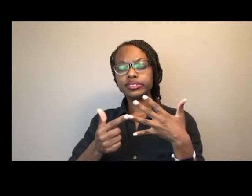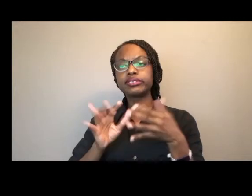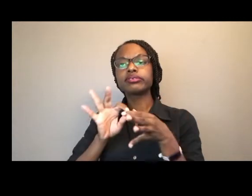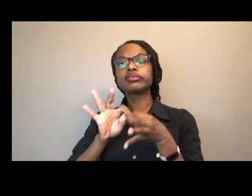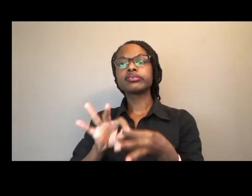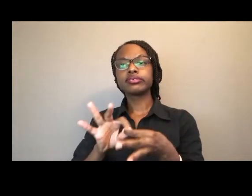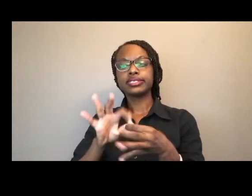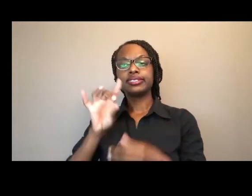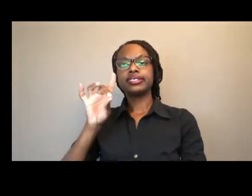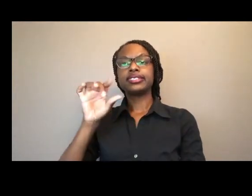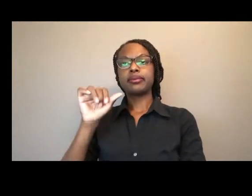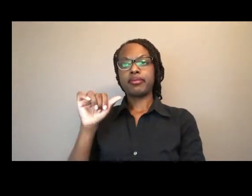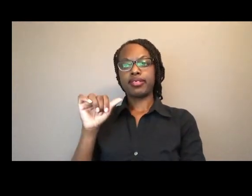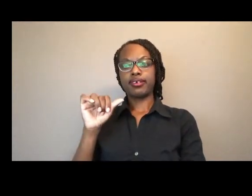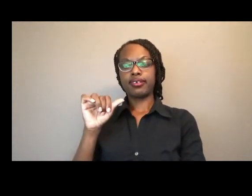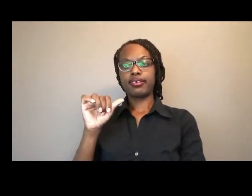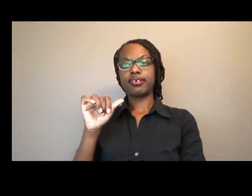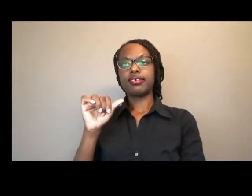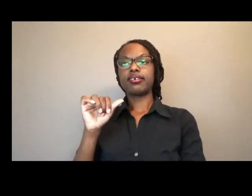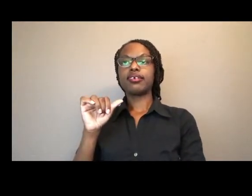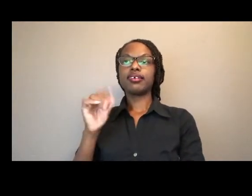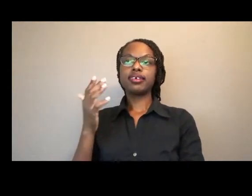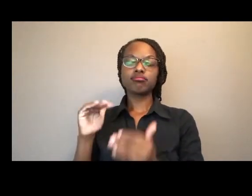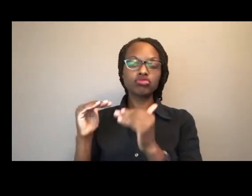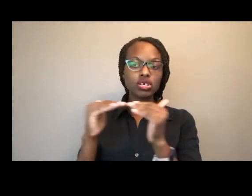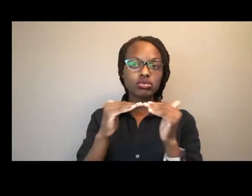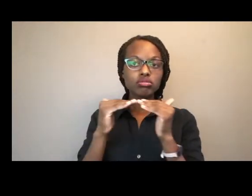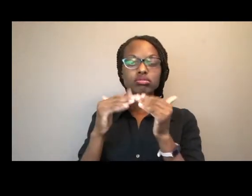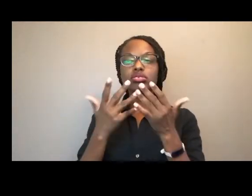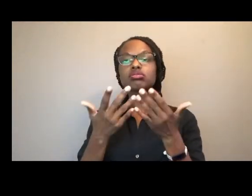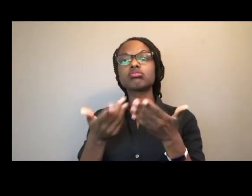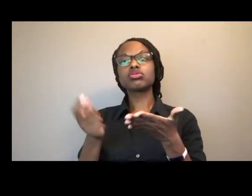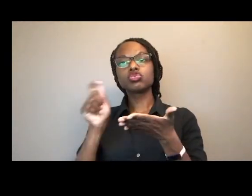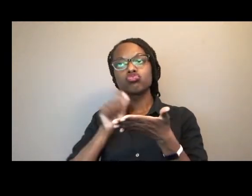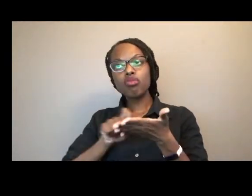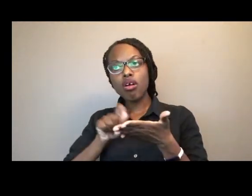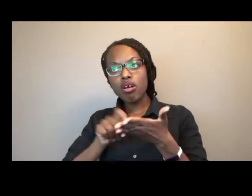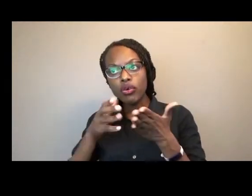disability justice and writers, and